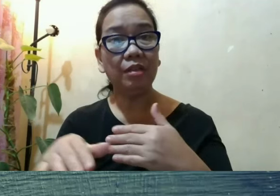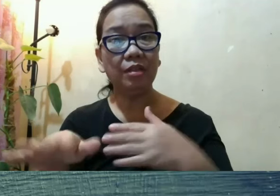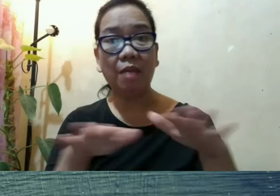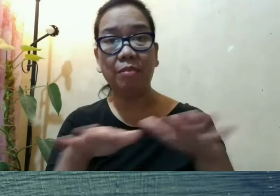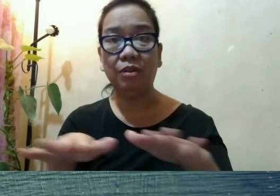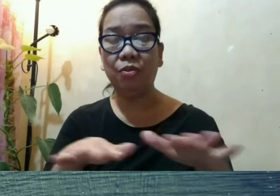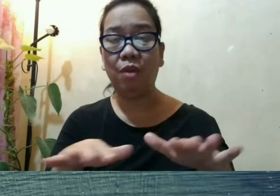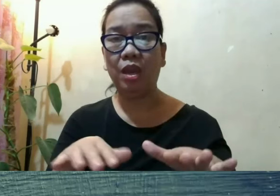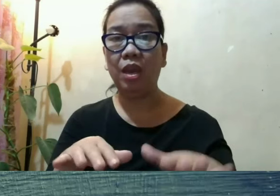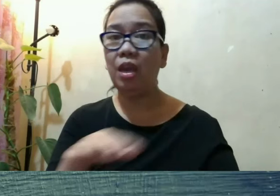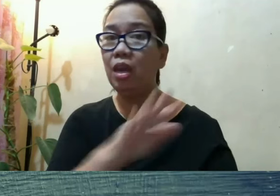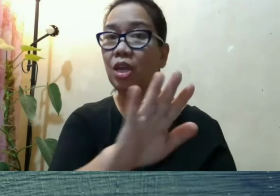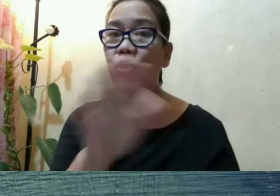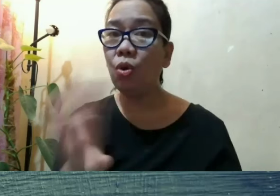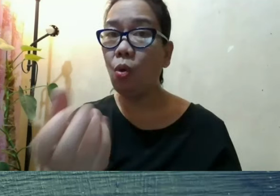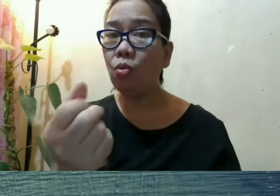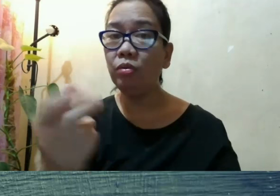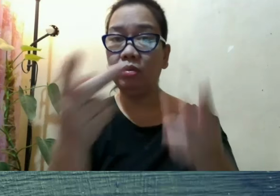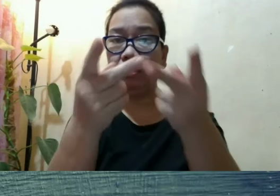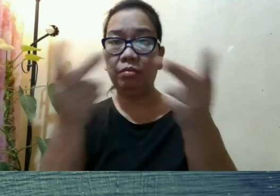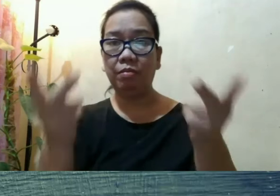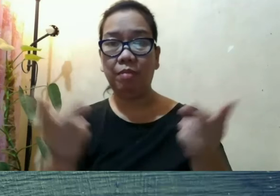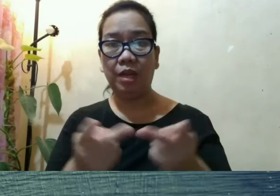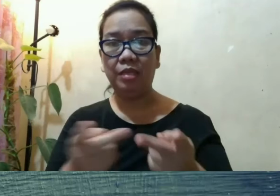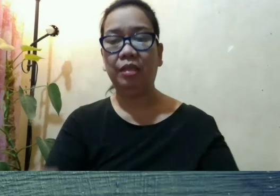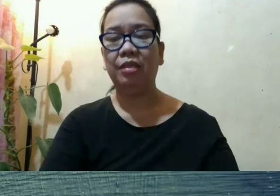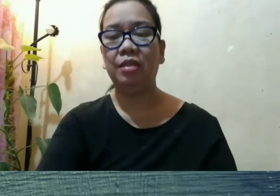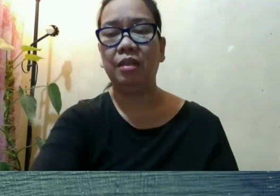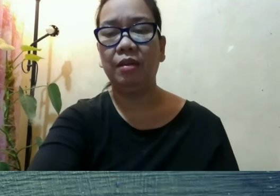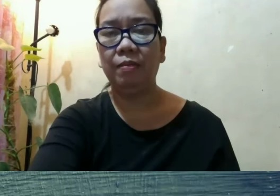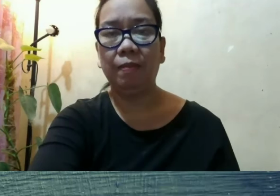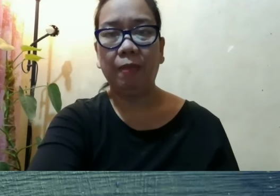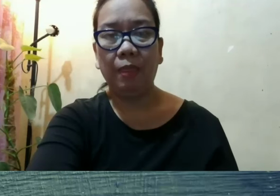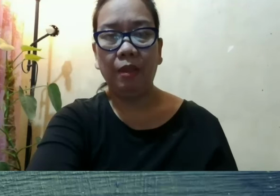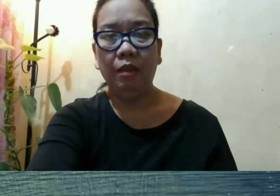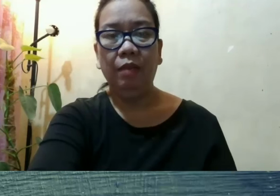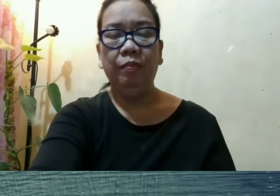after some earthquake in your own places.